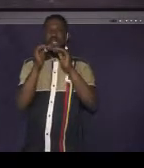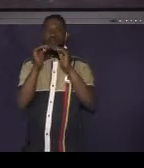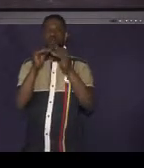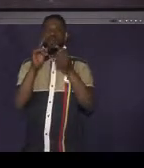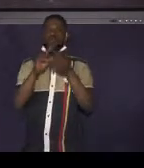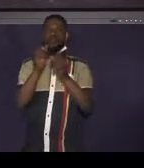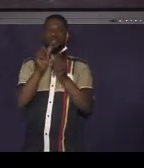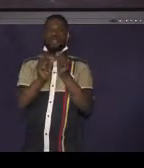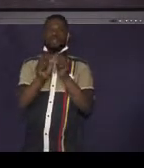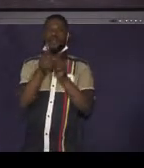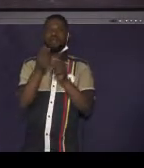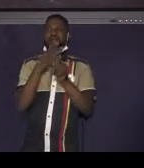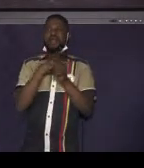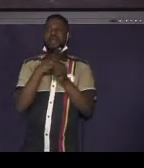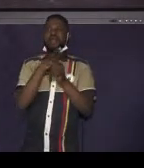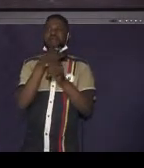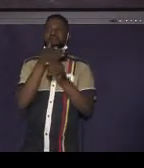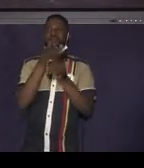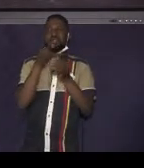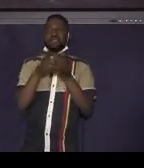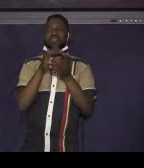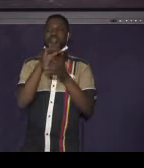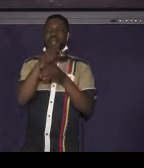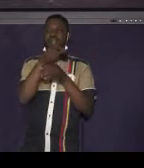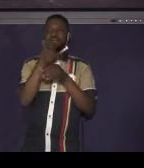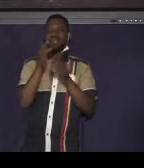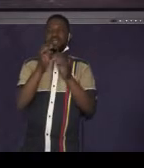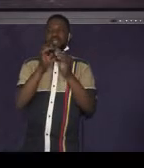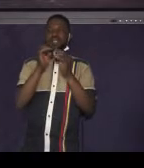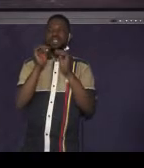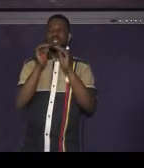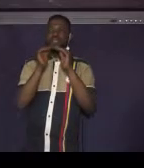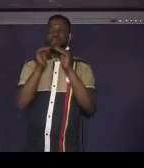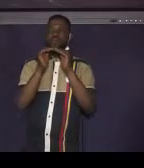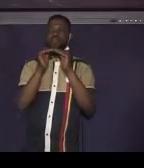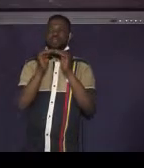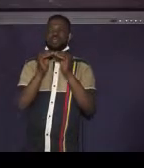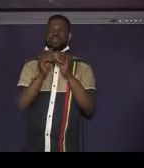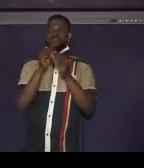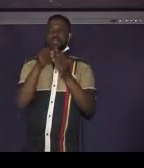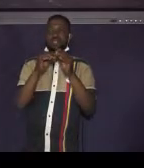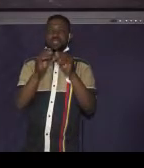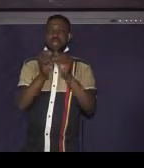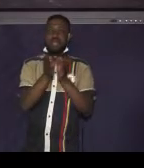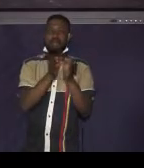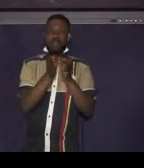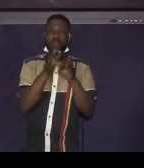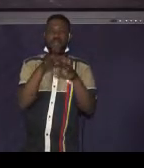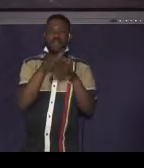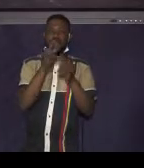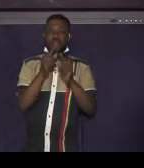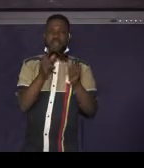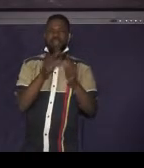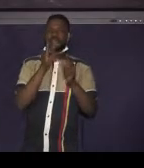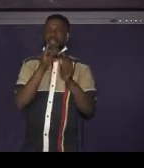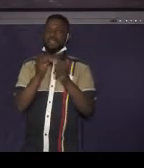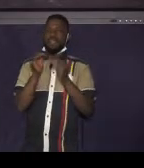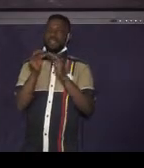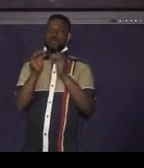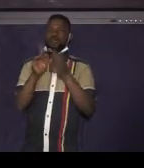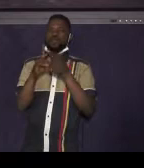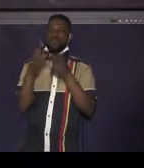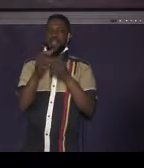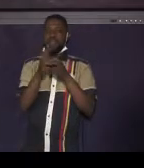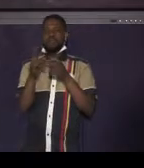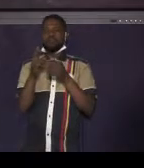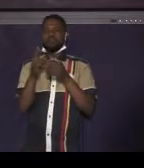equal to each other. And this is another equation. This expression on the left is equal to this expression on the